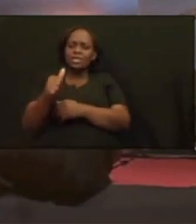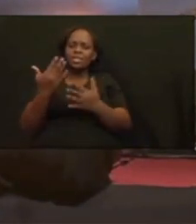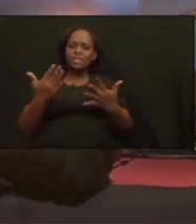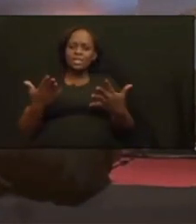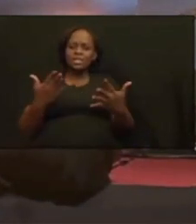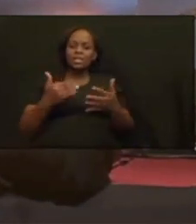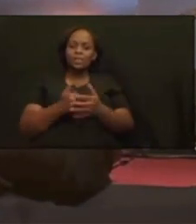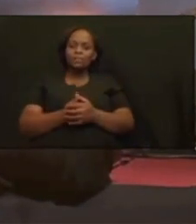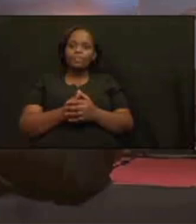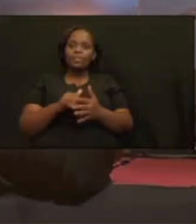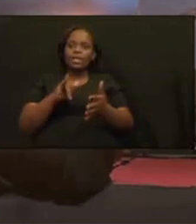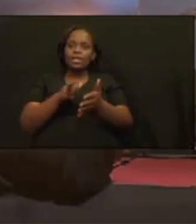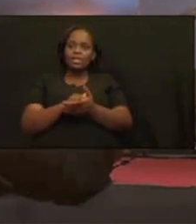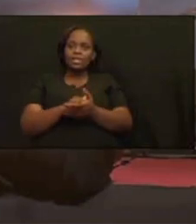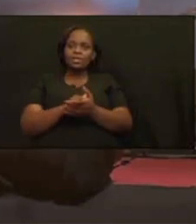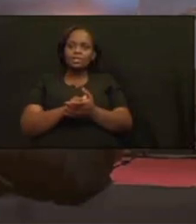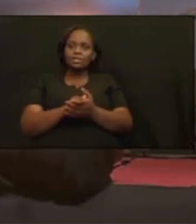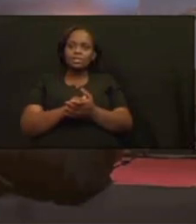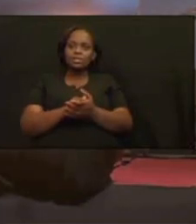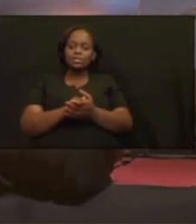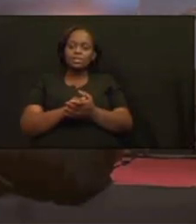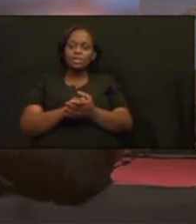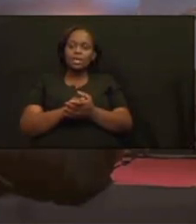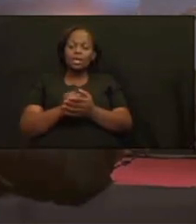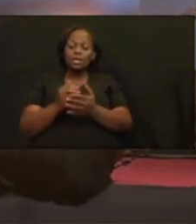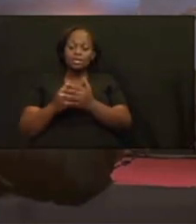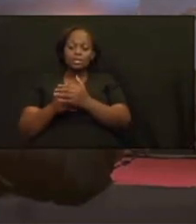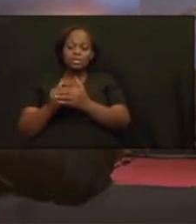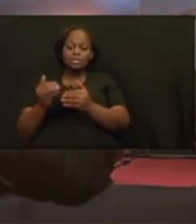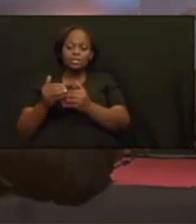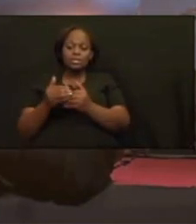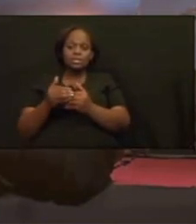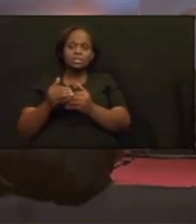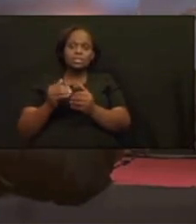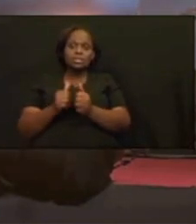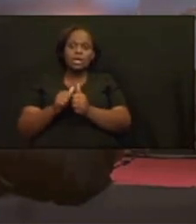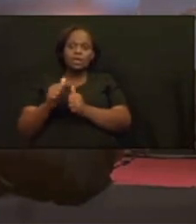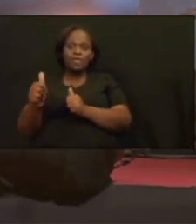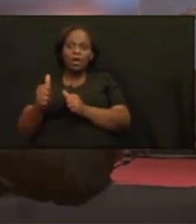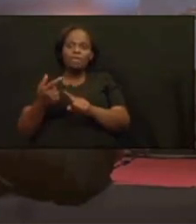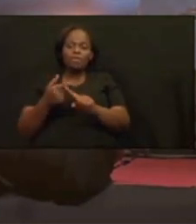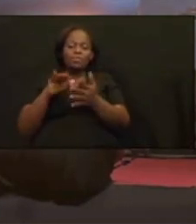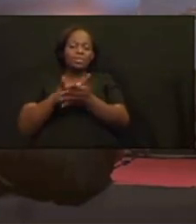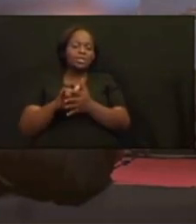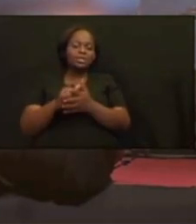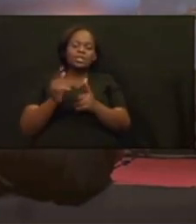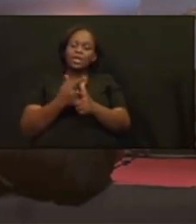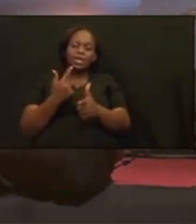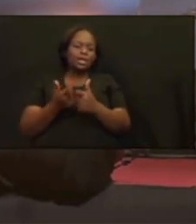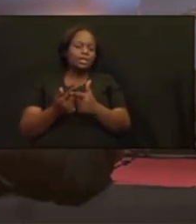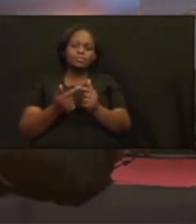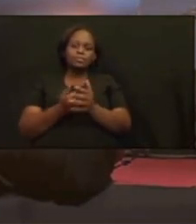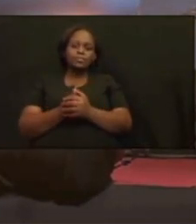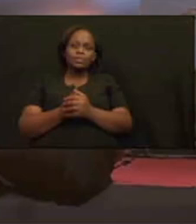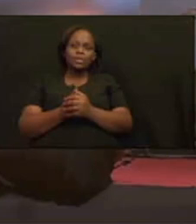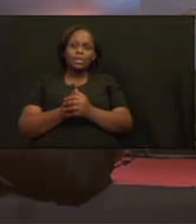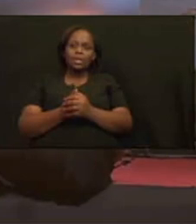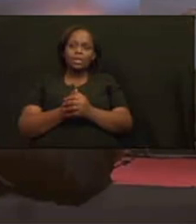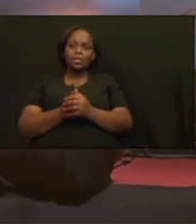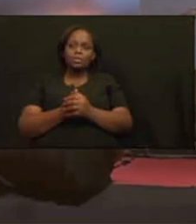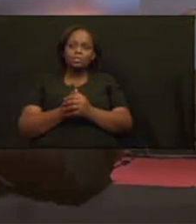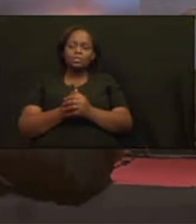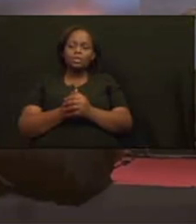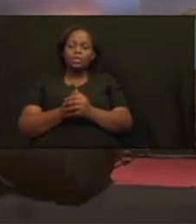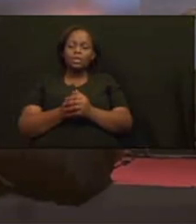a sponsor to your pursuit, aside from the desire to be a witness, a validator and a revealer of